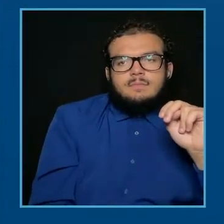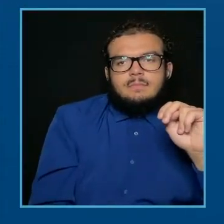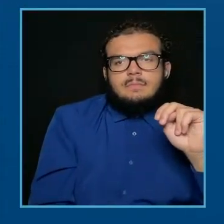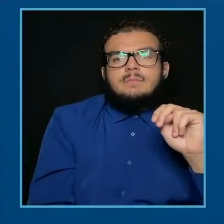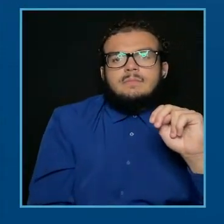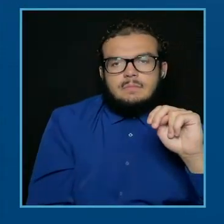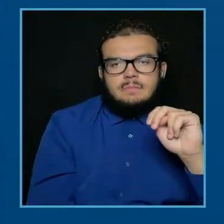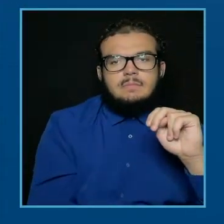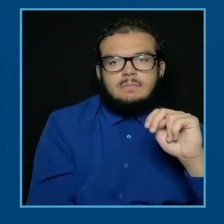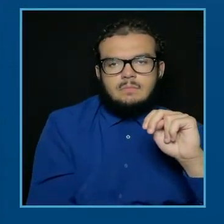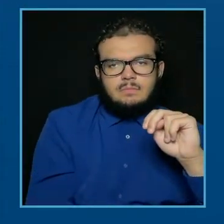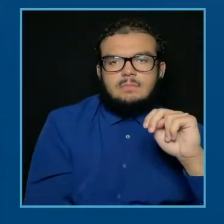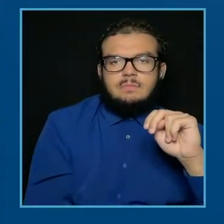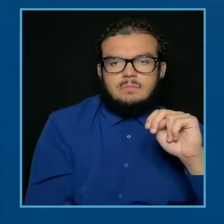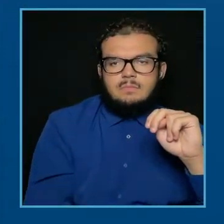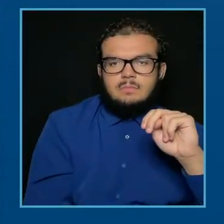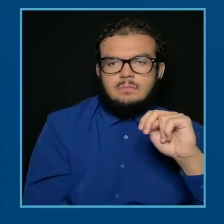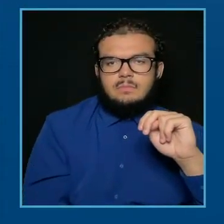upon